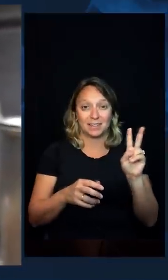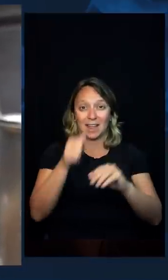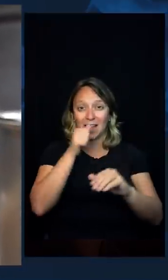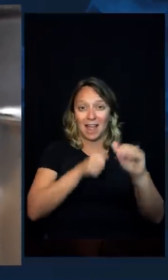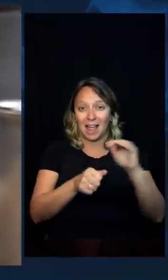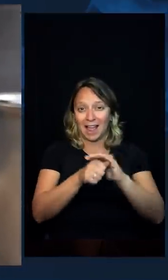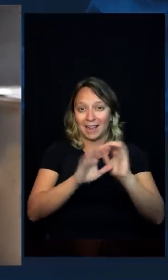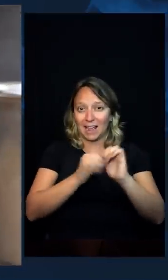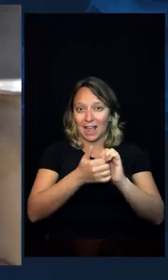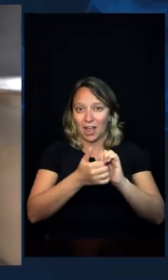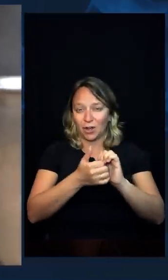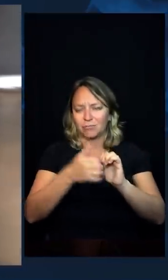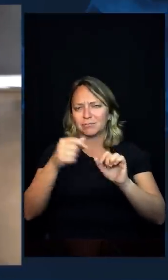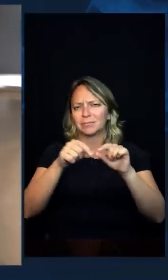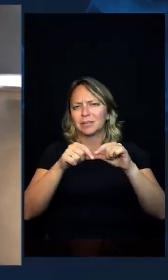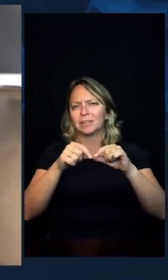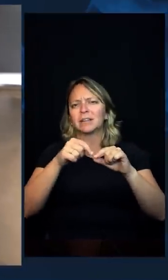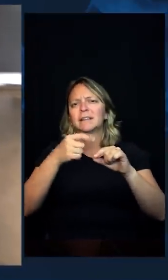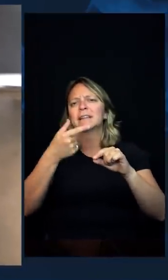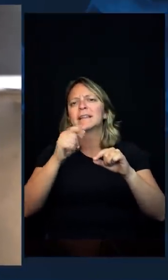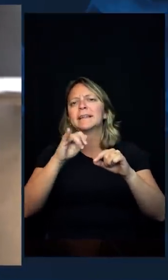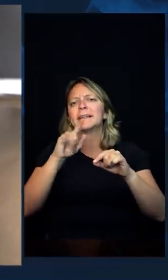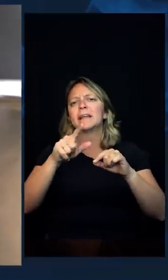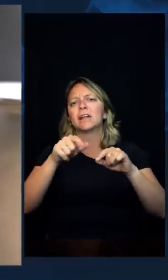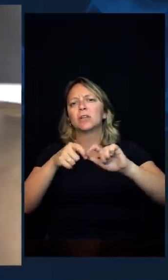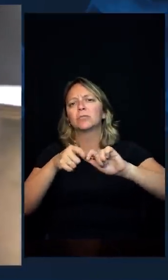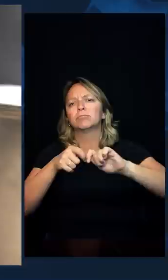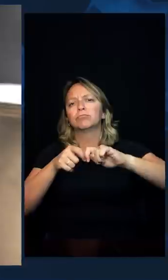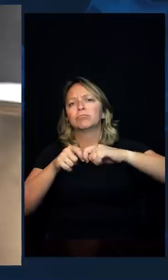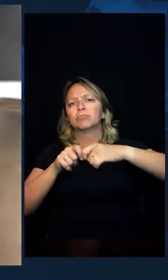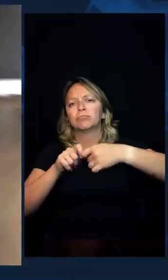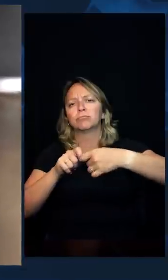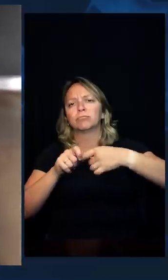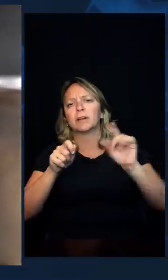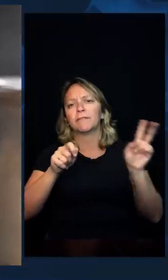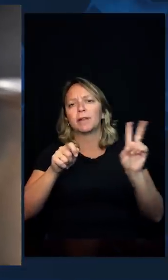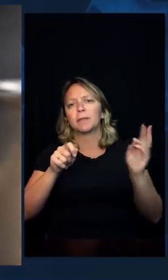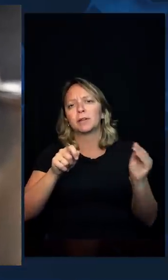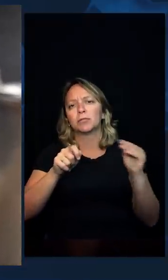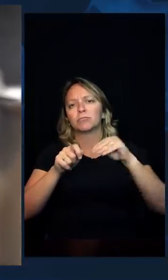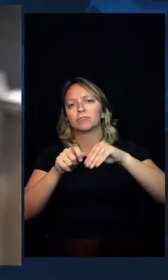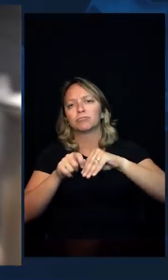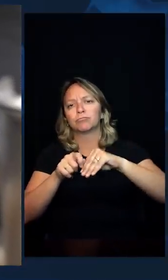from the harbor seals, you open up the little gill slit and put the vitamin in.